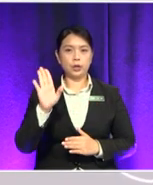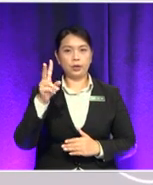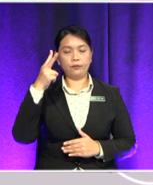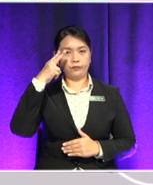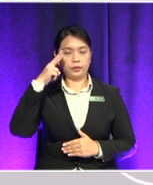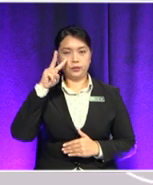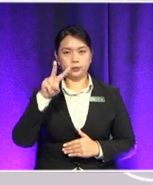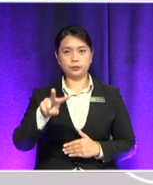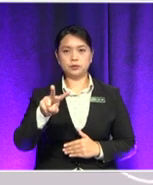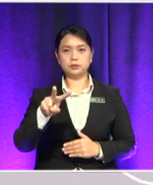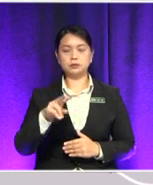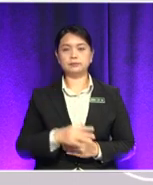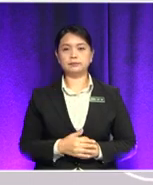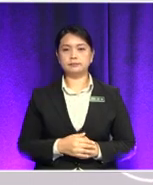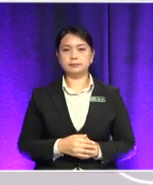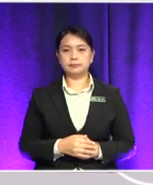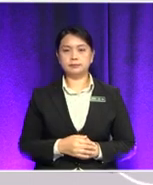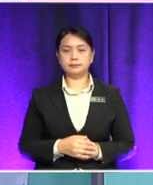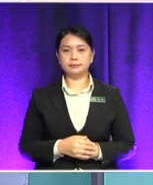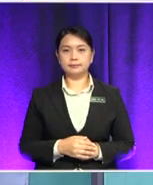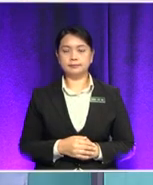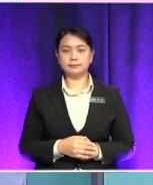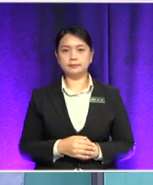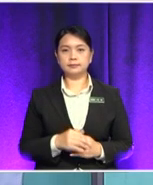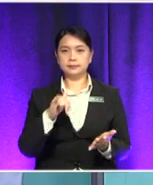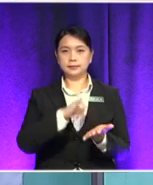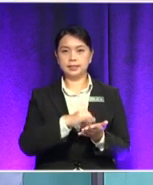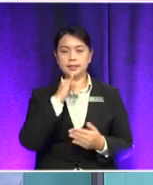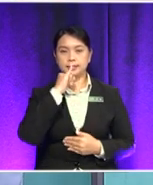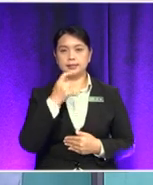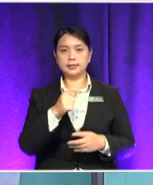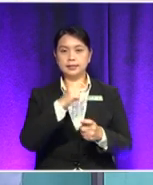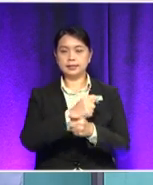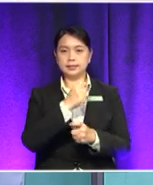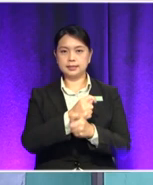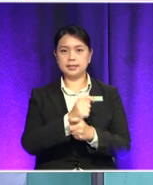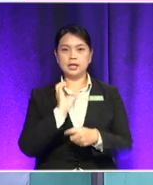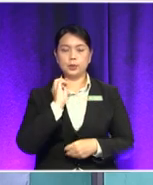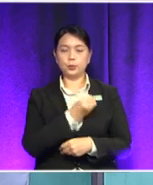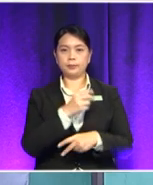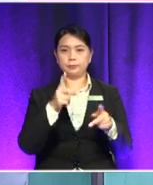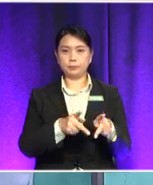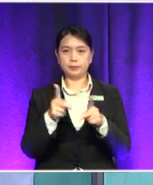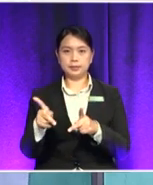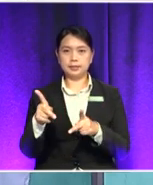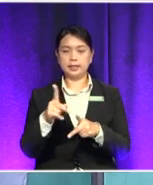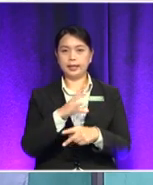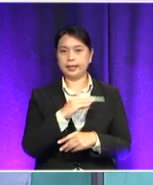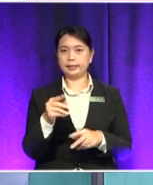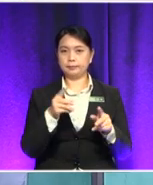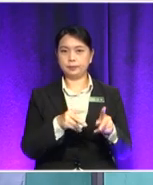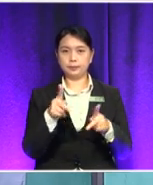issue described. So this is the task that our pupils and the pupils out there to